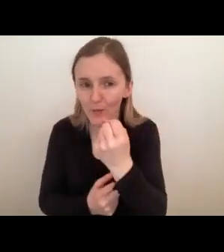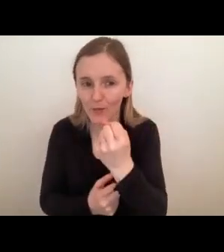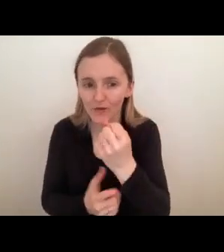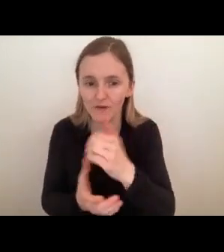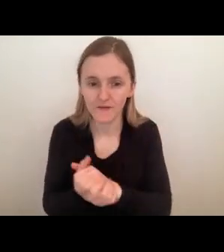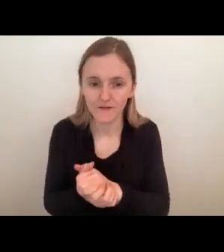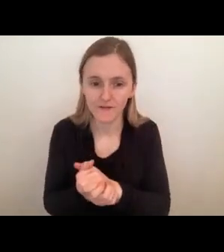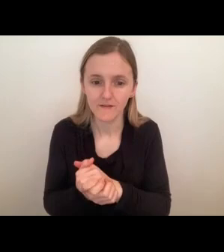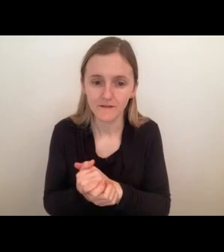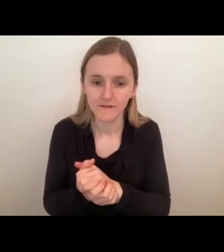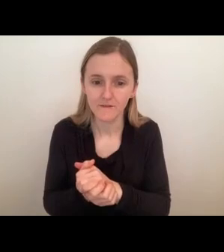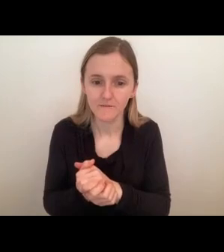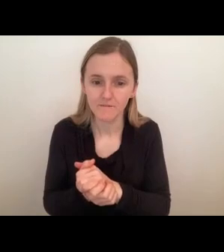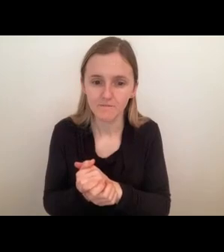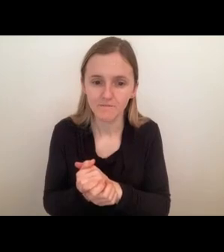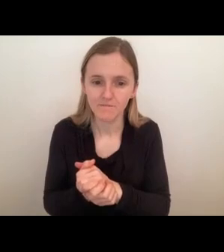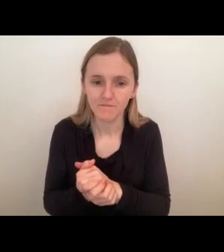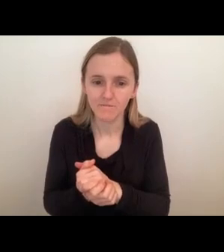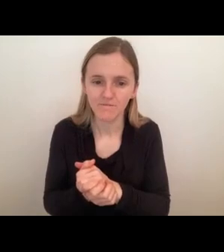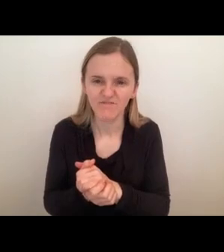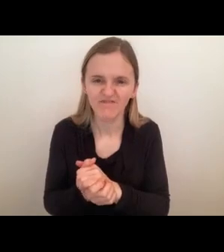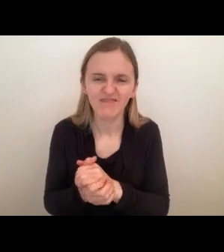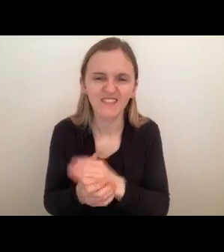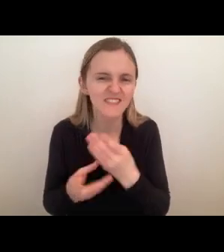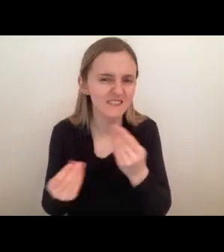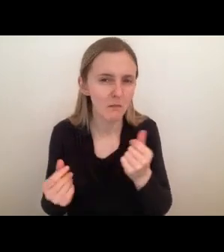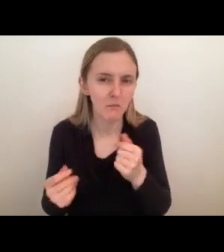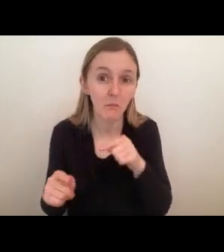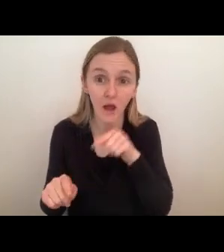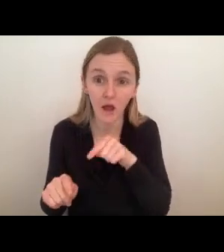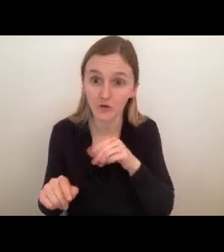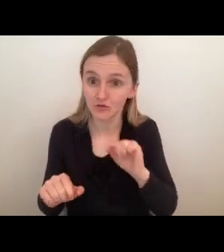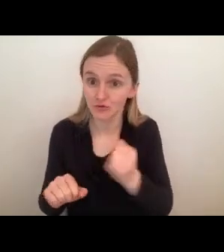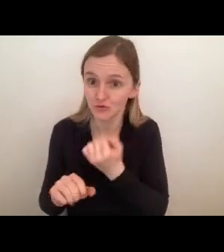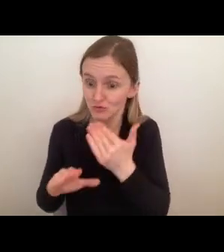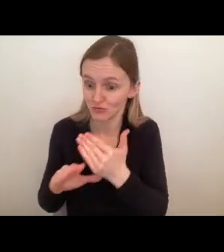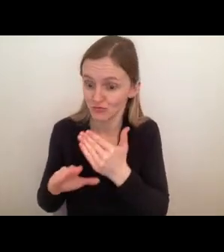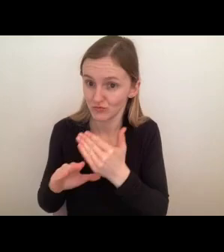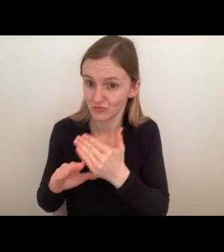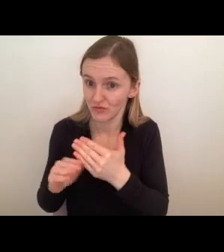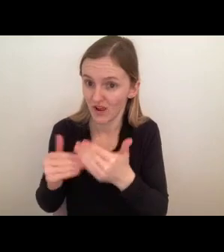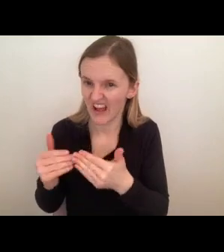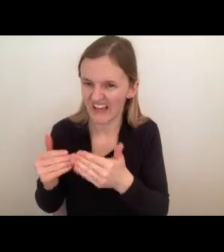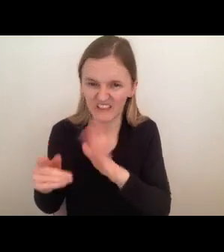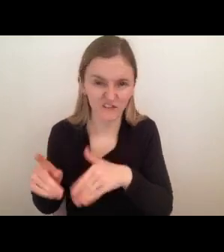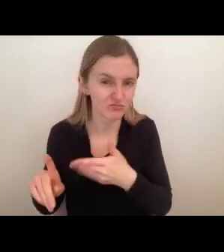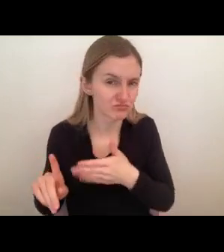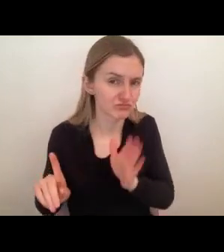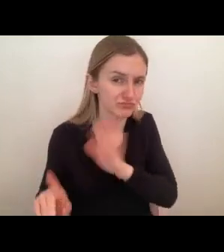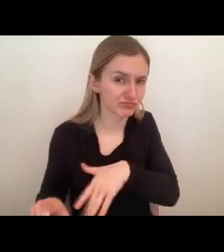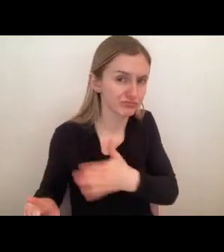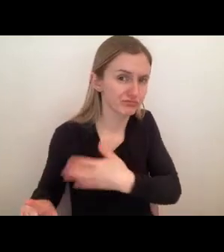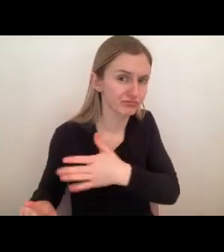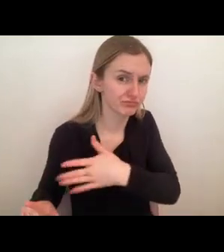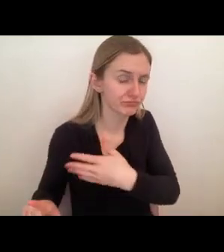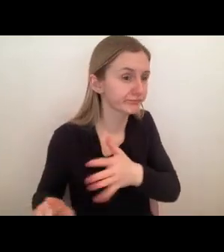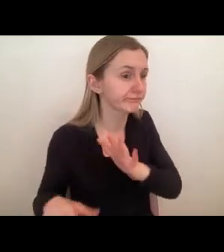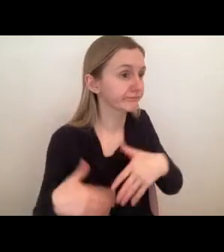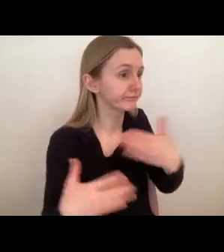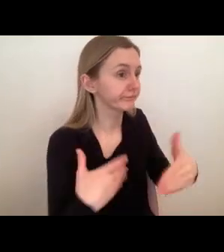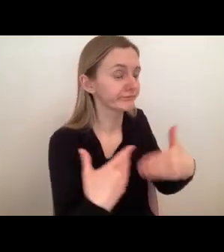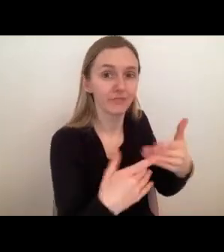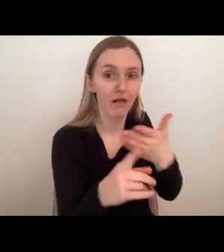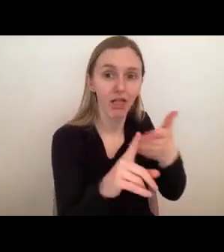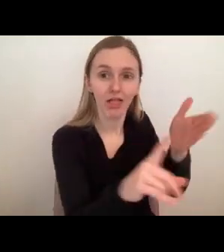Avoiding procrastination. For some of our young people, they might not be able to prioritise what is the most